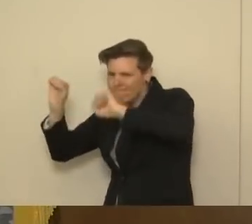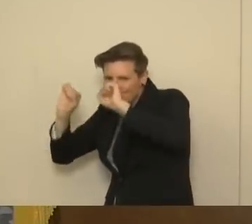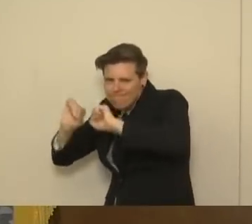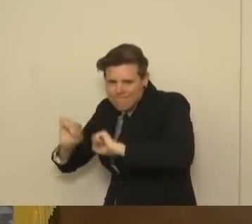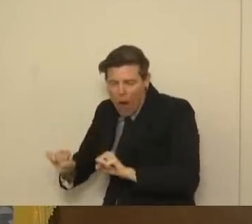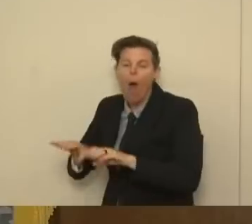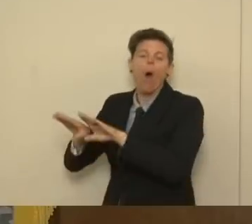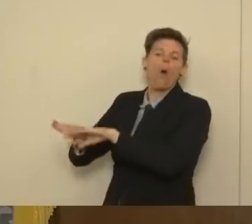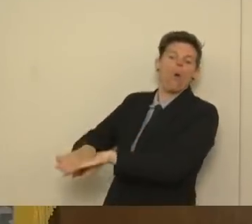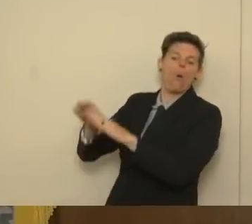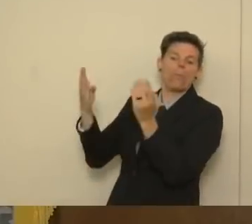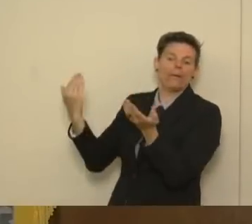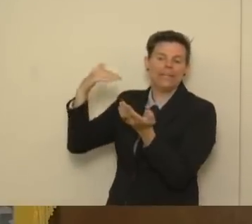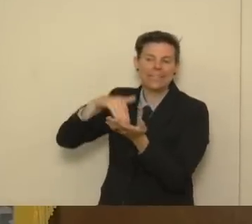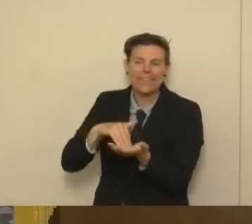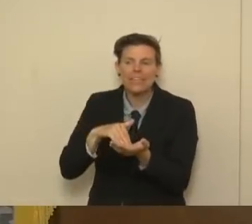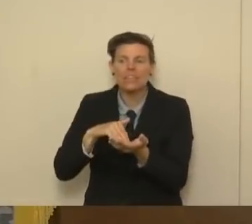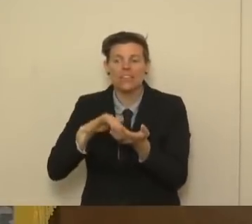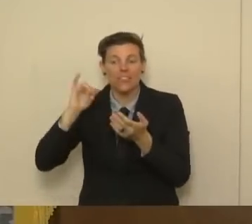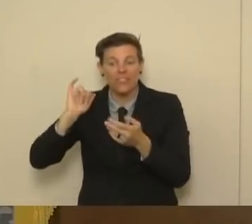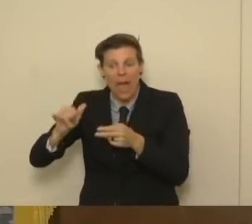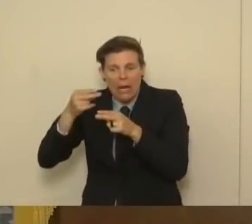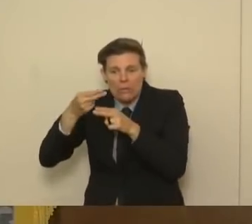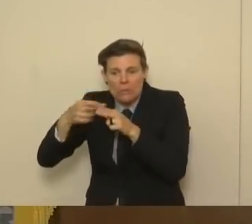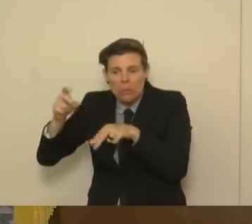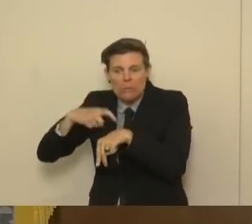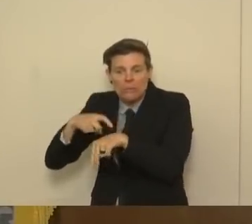about the fact that when you do your part, and you